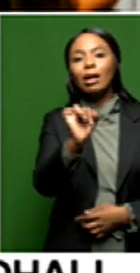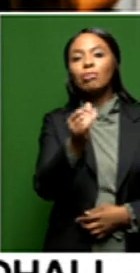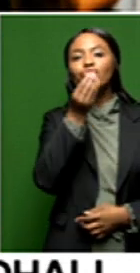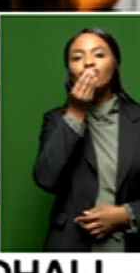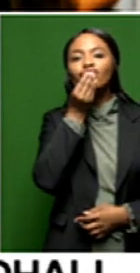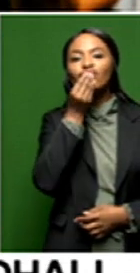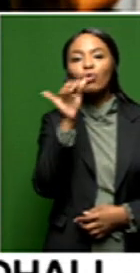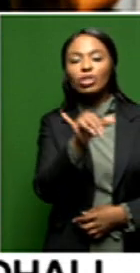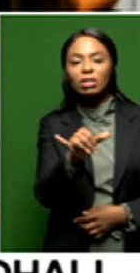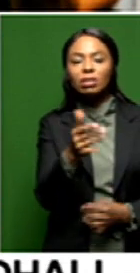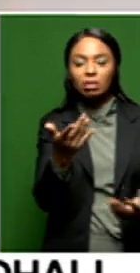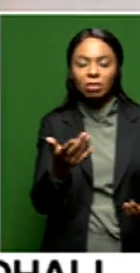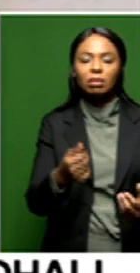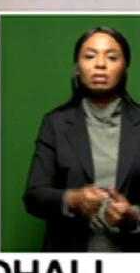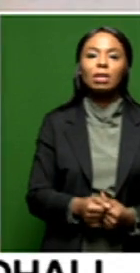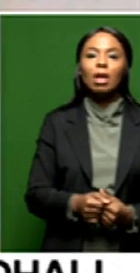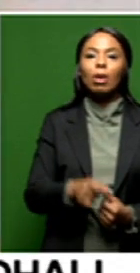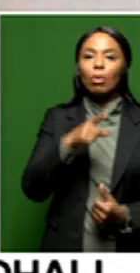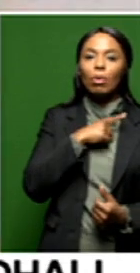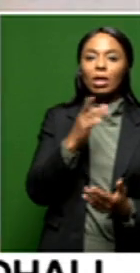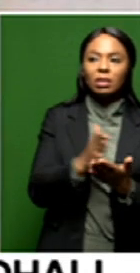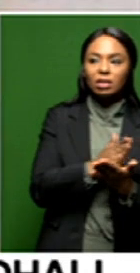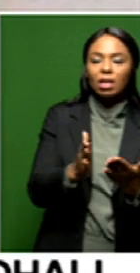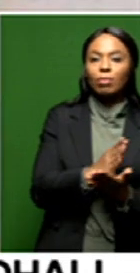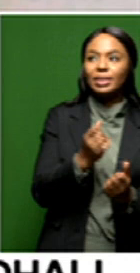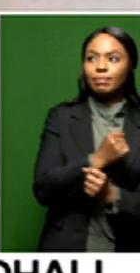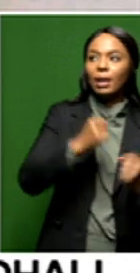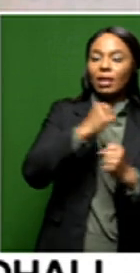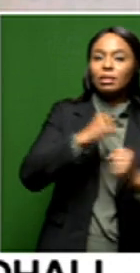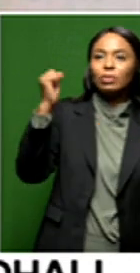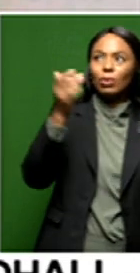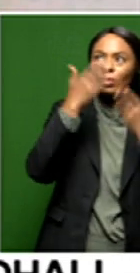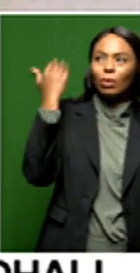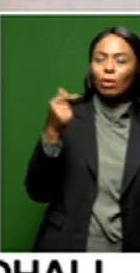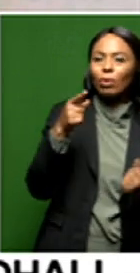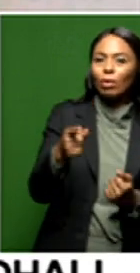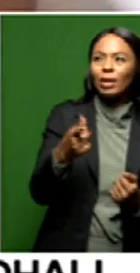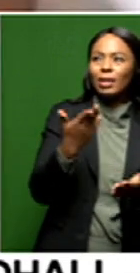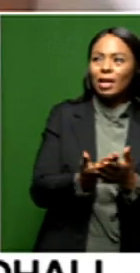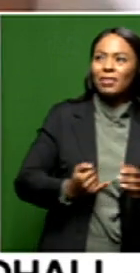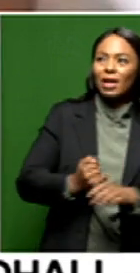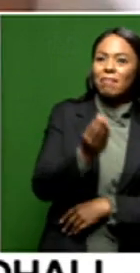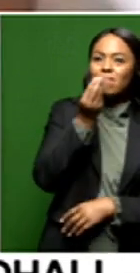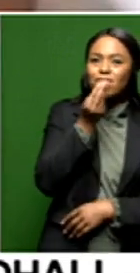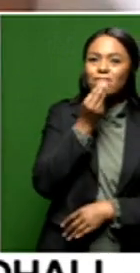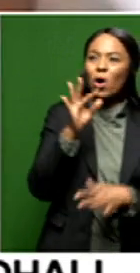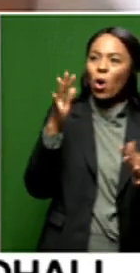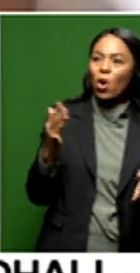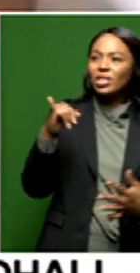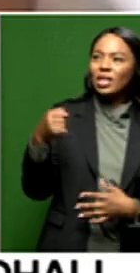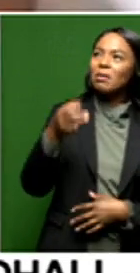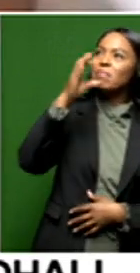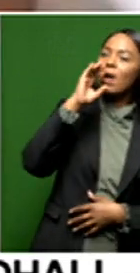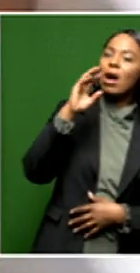that's obviously makes it a less intimidating space. You don't always know if you're going to eat immediately, so you can meet people for a drink.